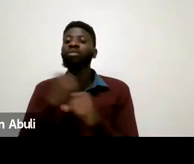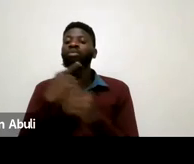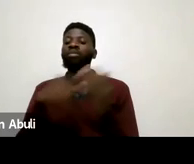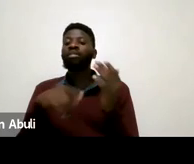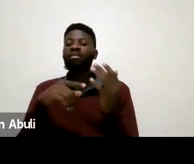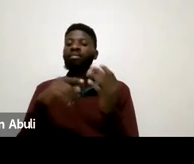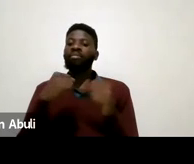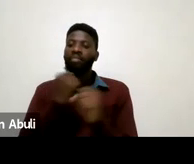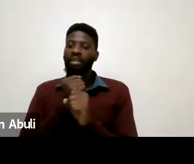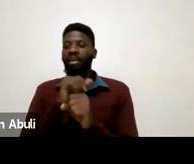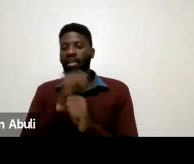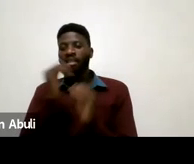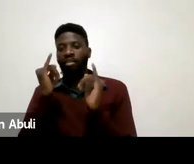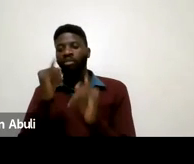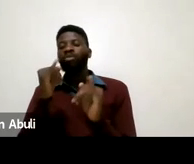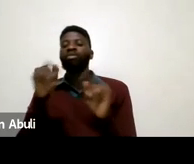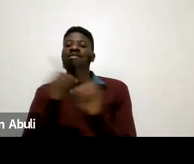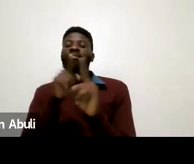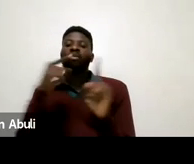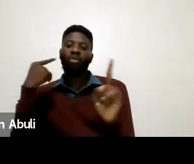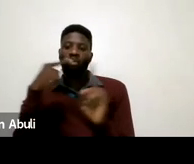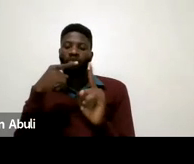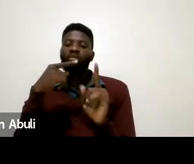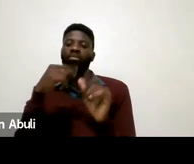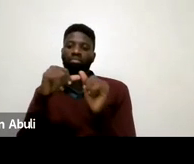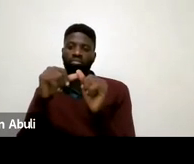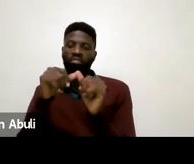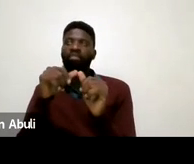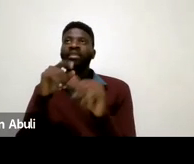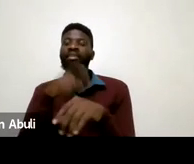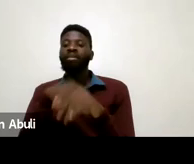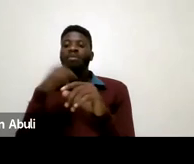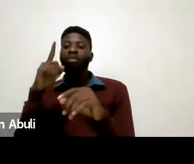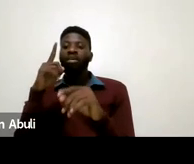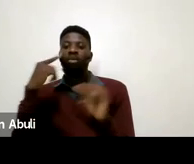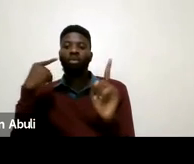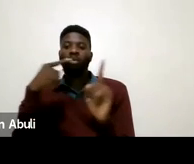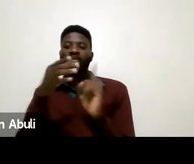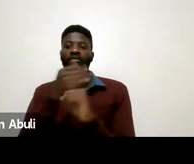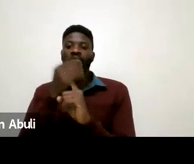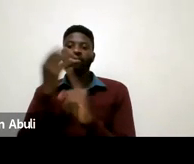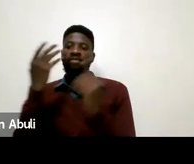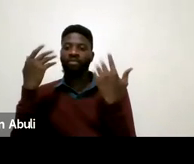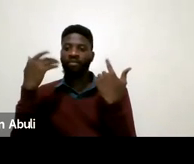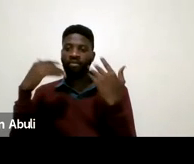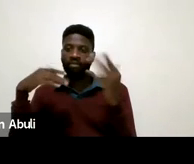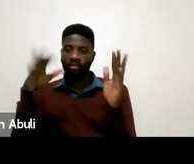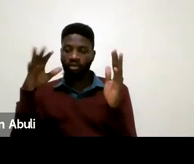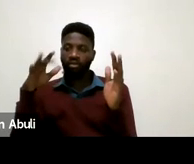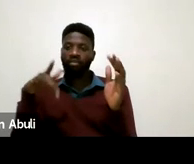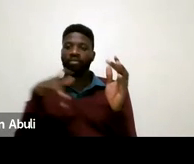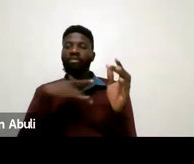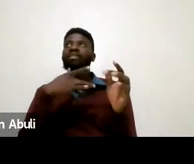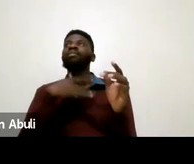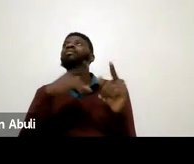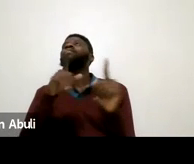you need to set another one to keep it in track. Yes. And sometimes when we achieve one goal, actually, it's kind of like we feel so